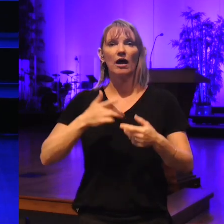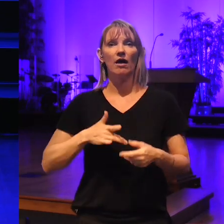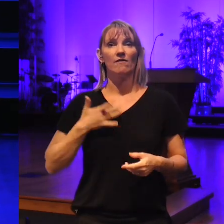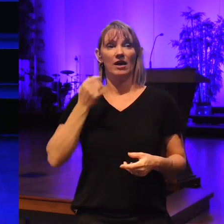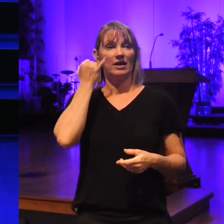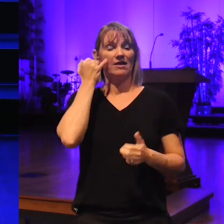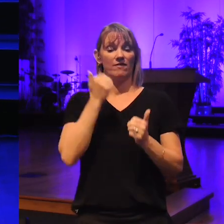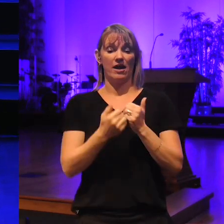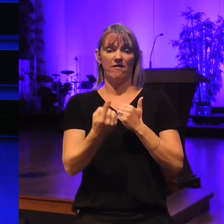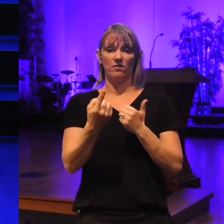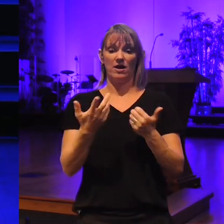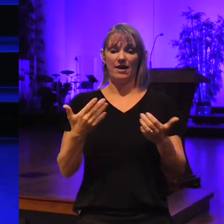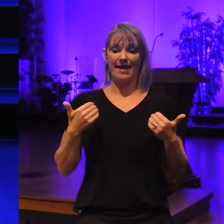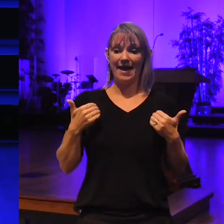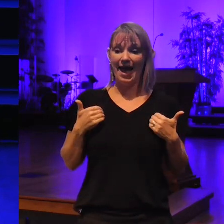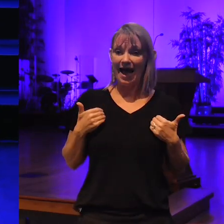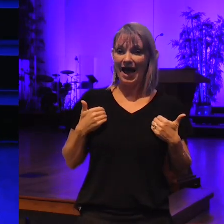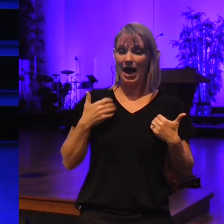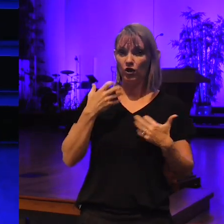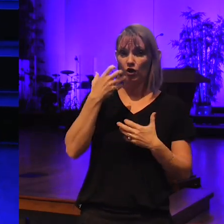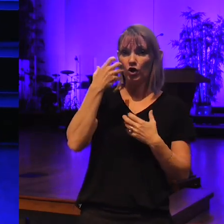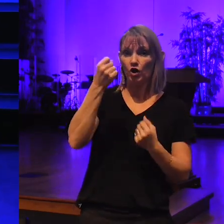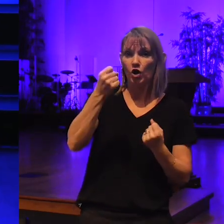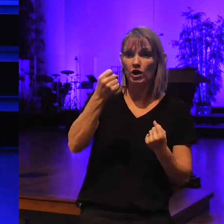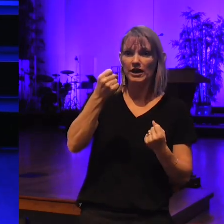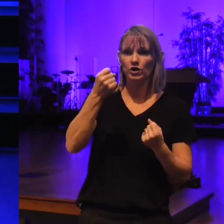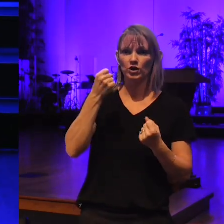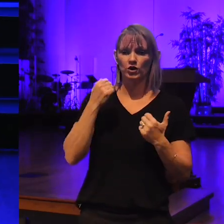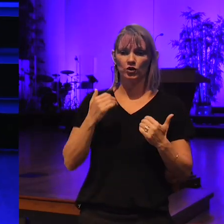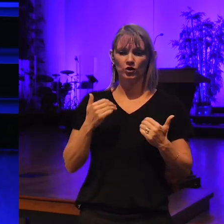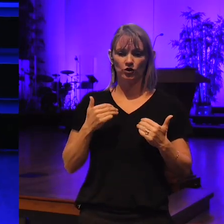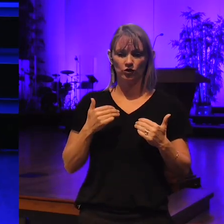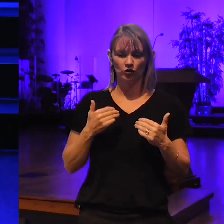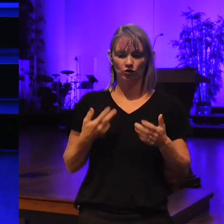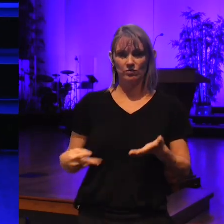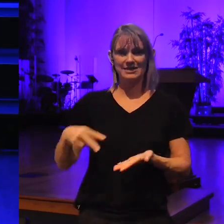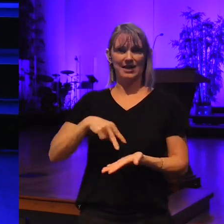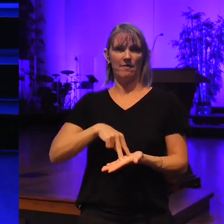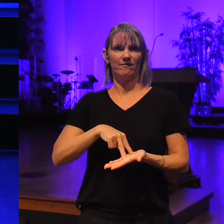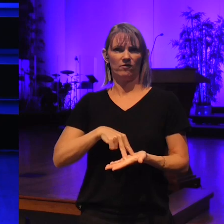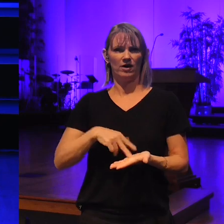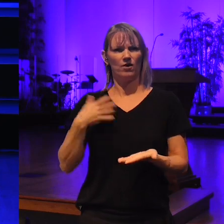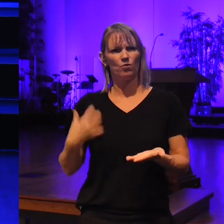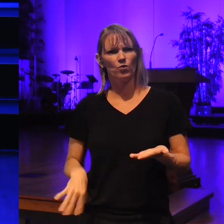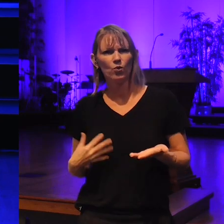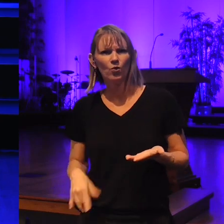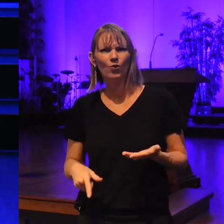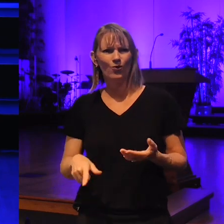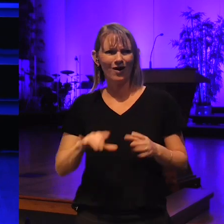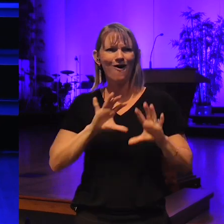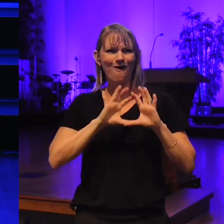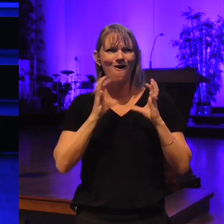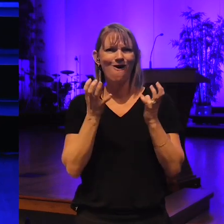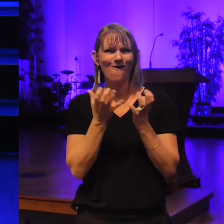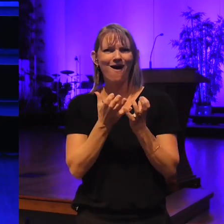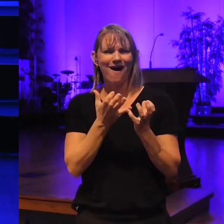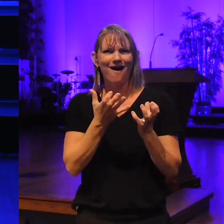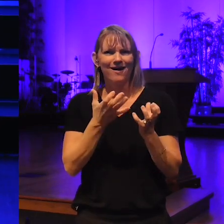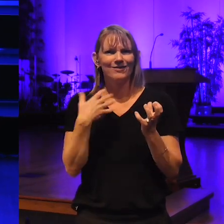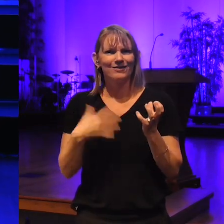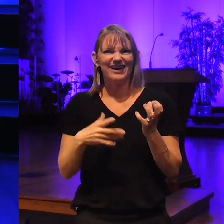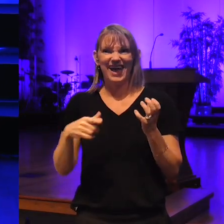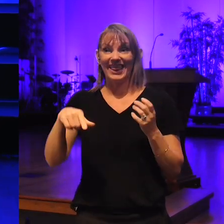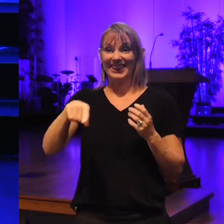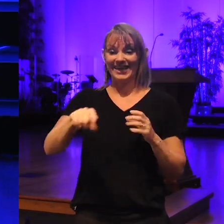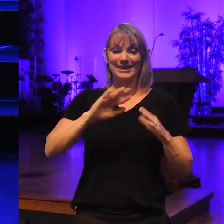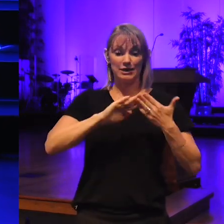that if everyone had that courage to step forward, what a world this would be. This community